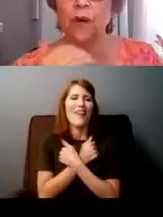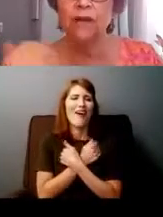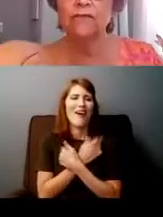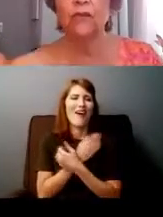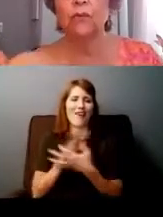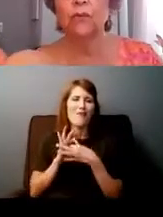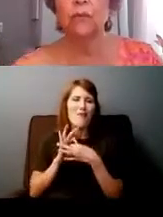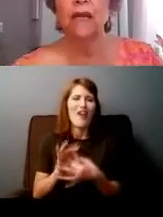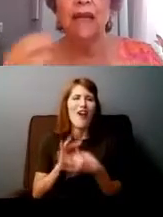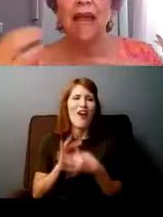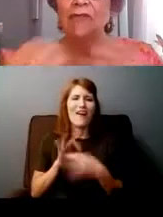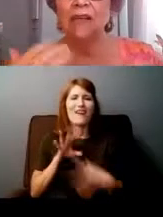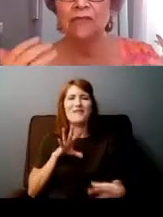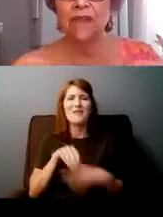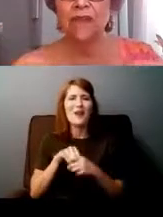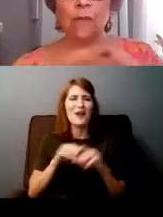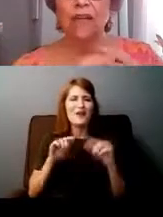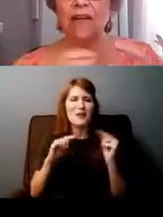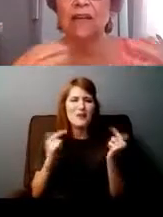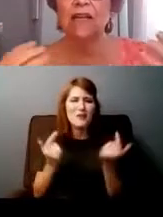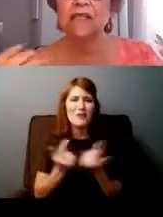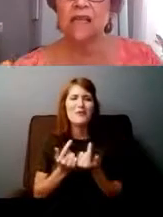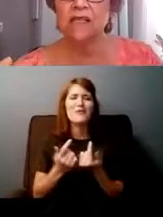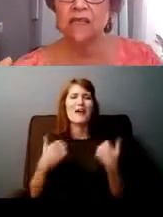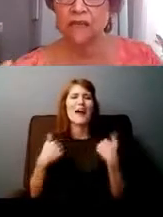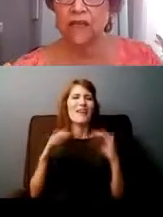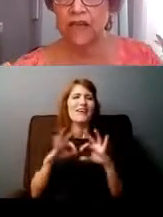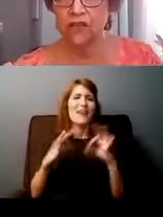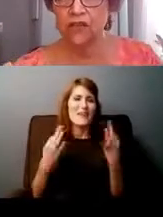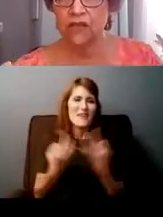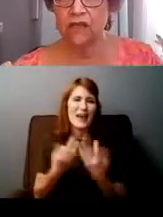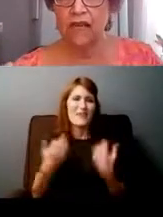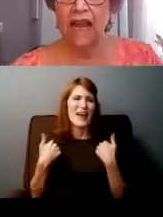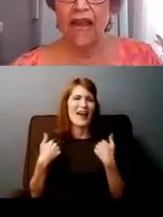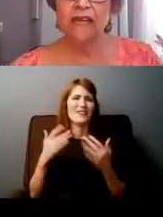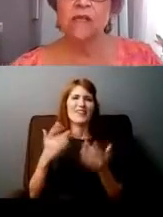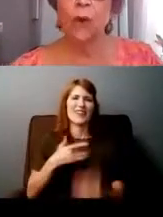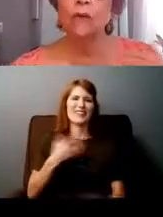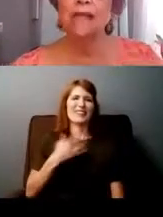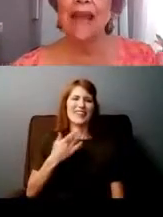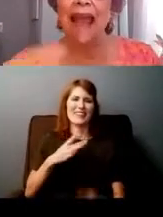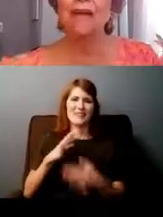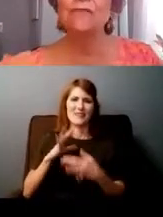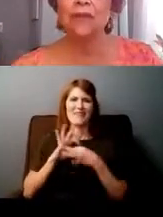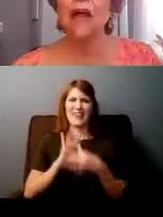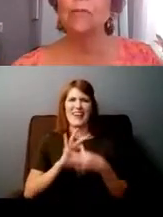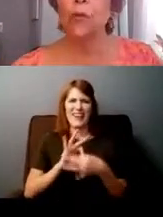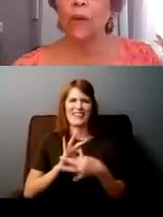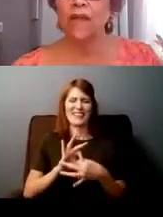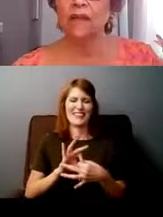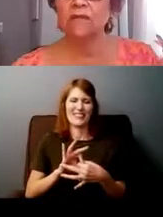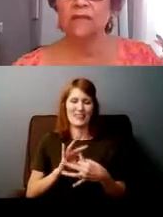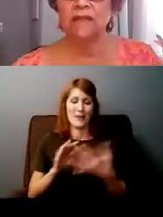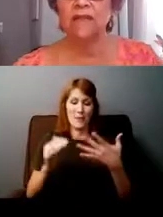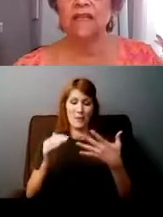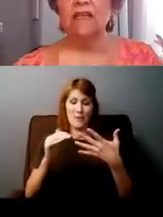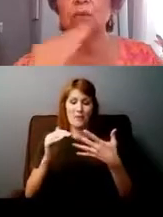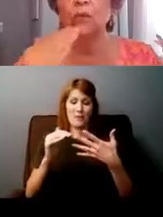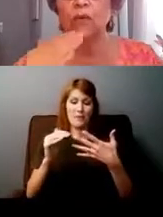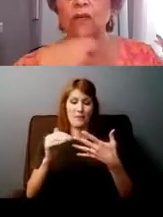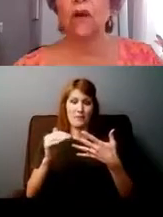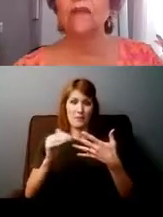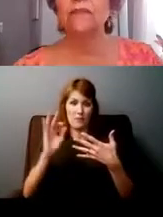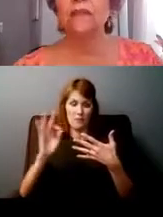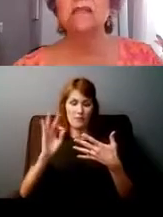being part of a group, having a family, having that sense of connection. And it's only after that point that they get